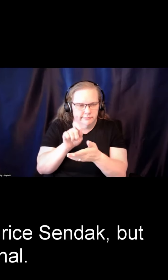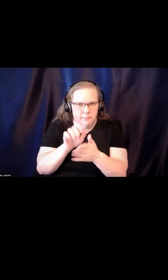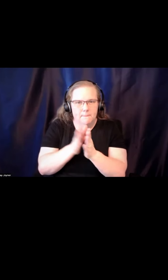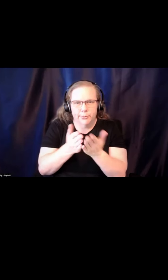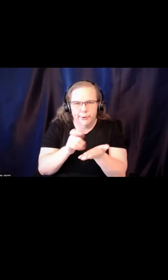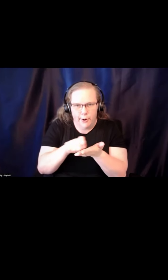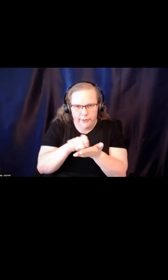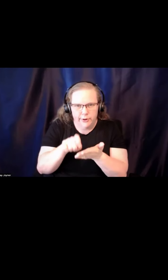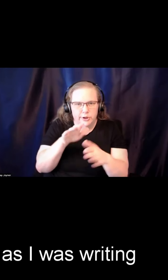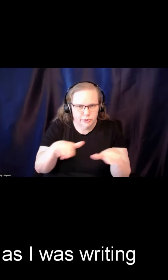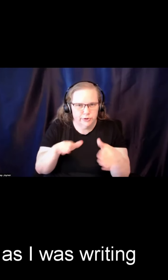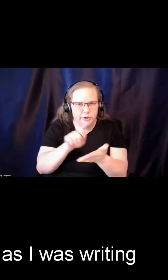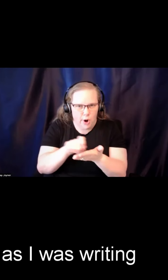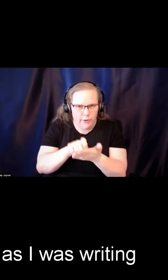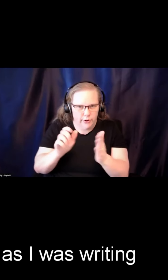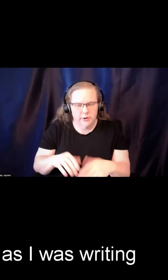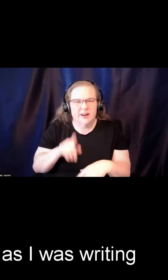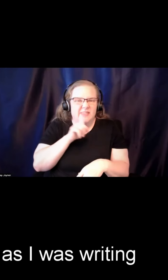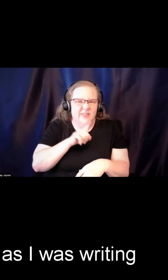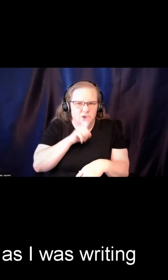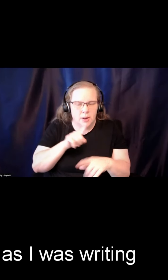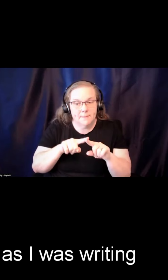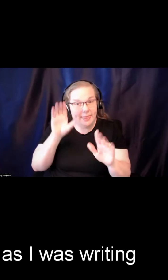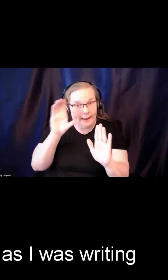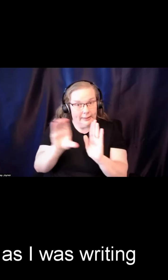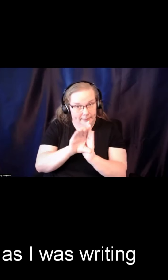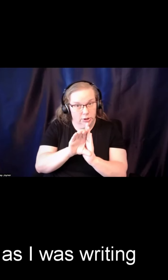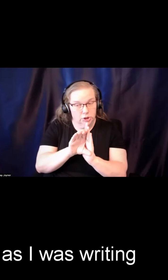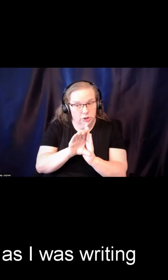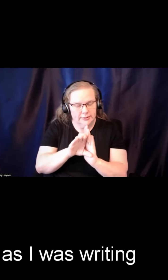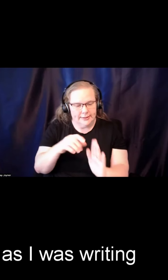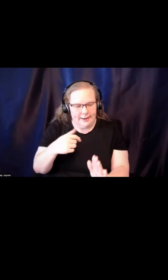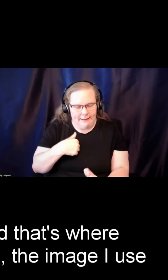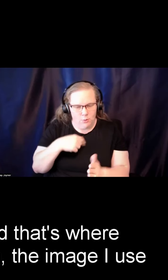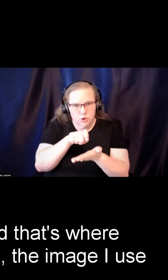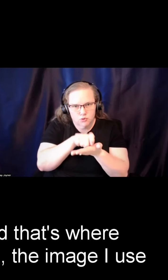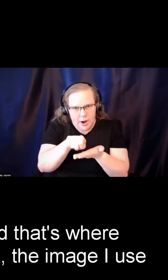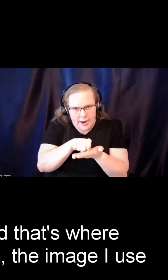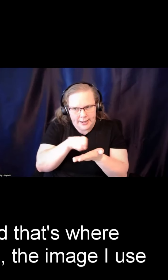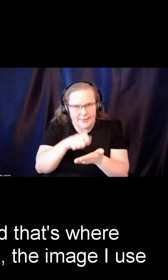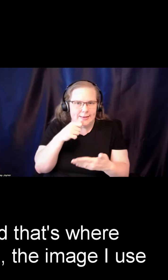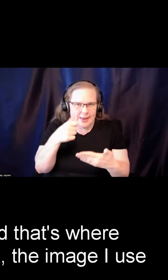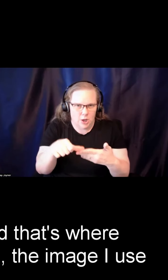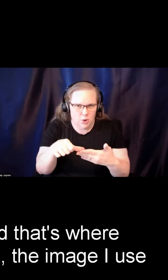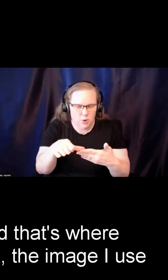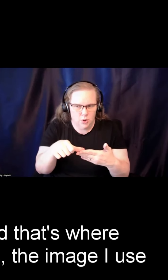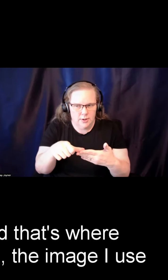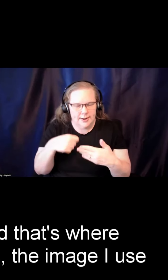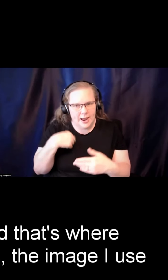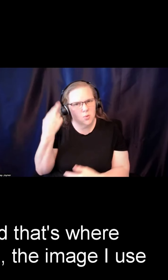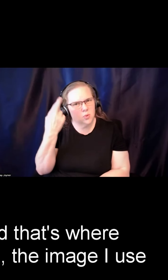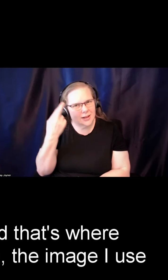it's fictional. And that image, and as I was writing this letter, I